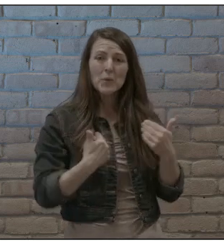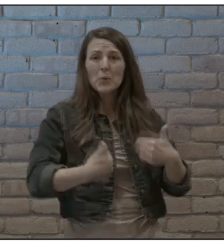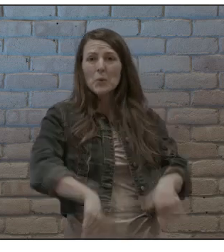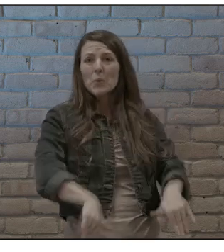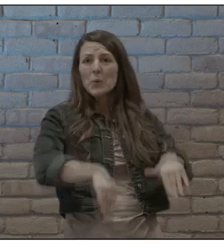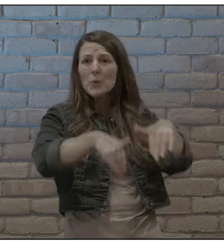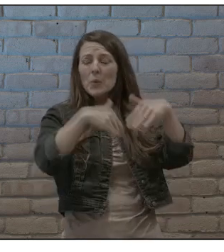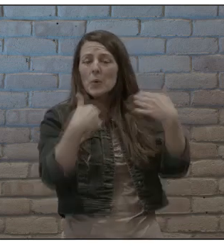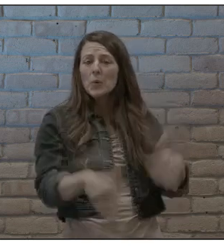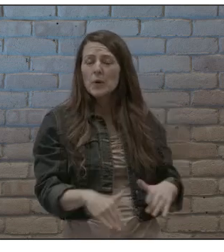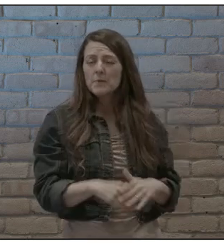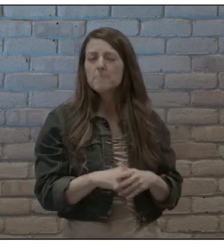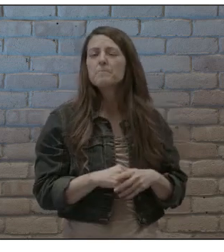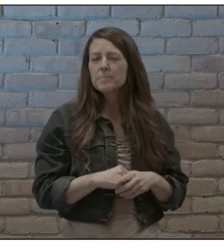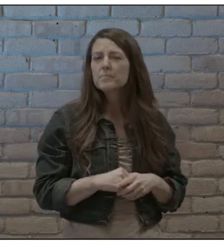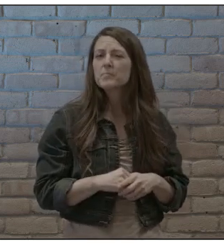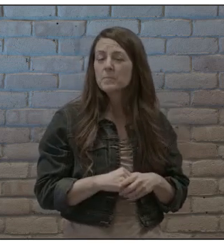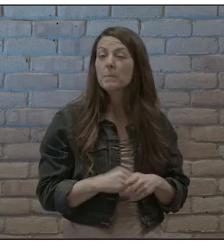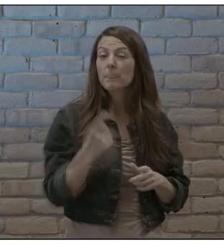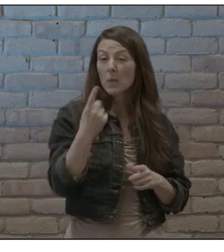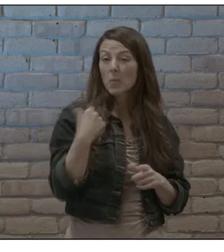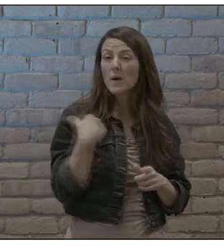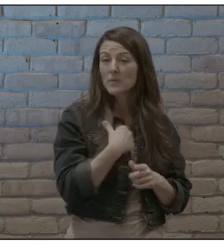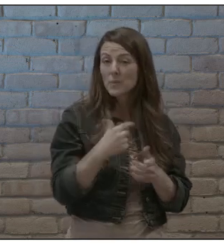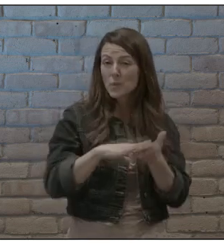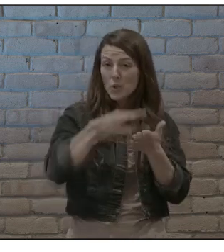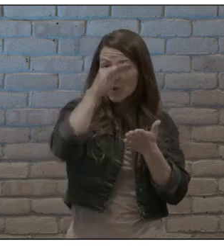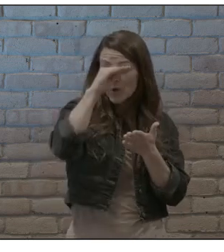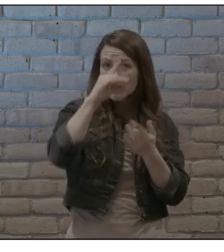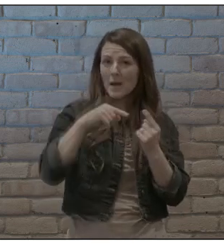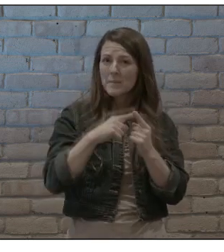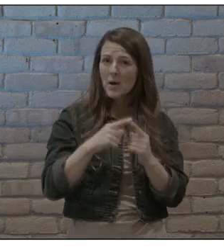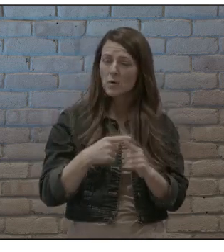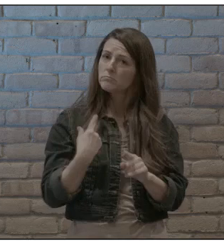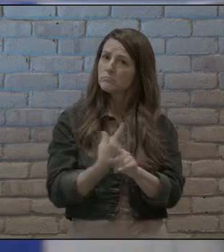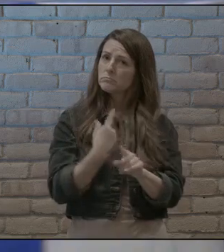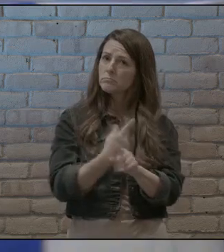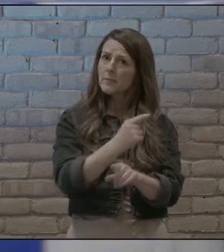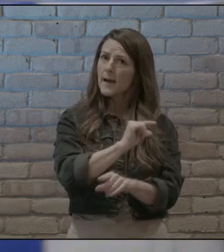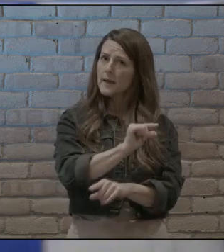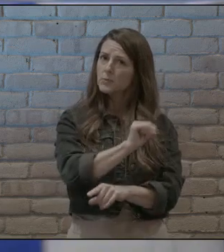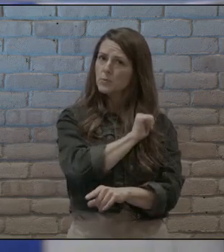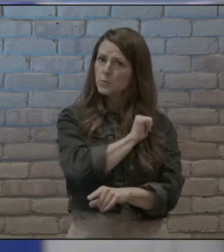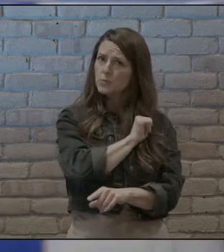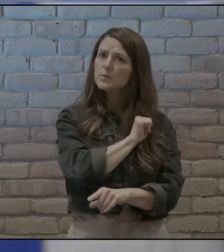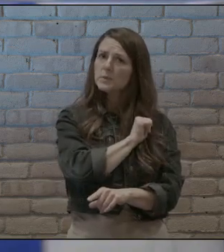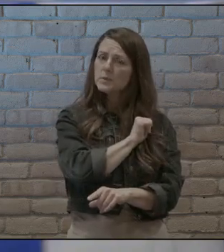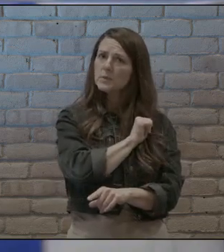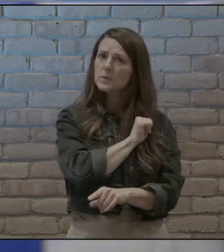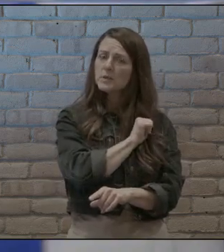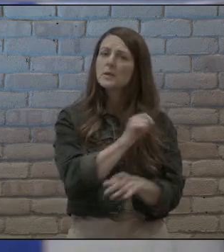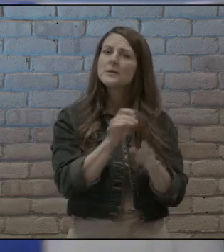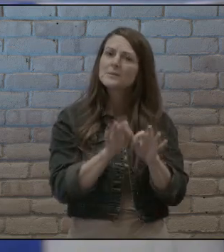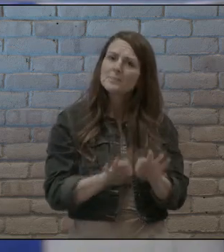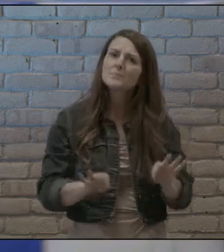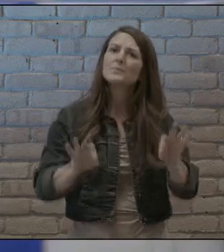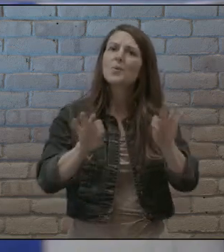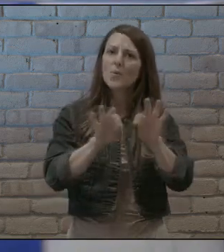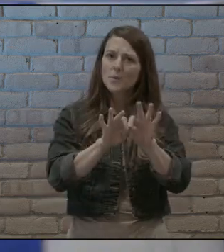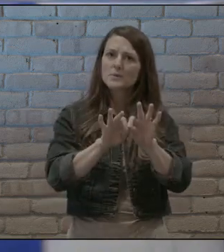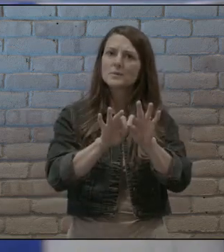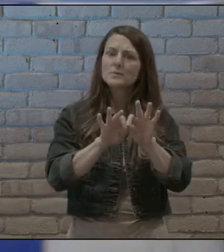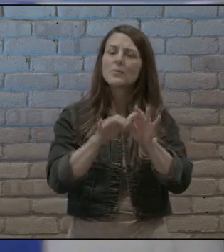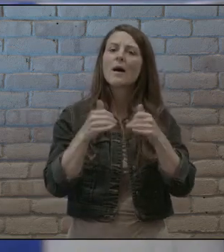See, one of the things we learn about having a right attitude is the importance of